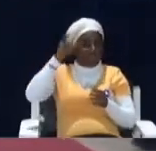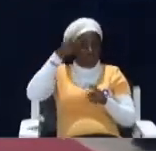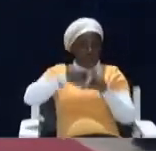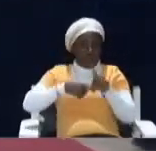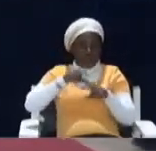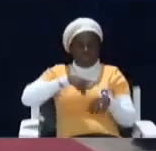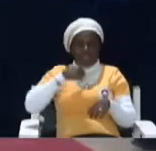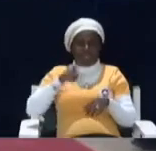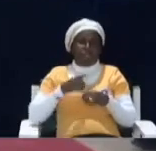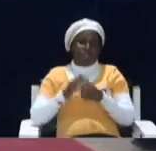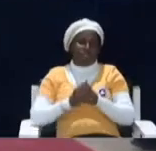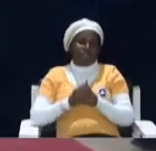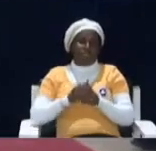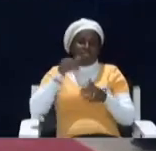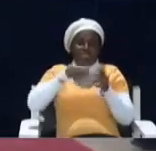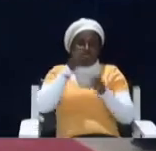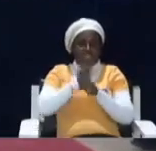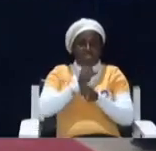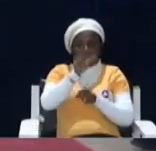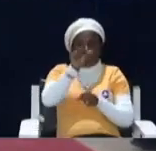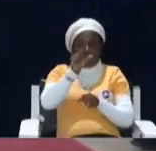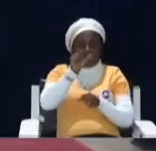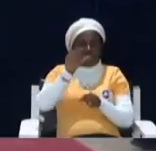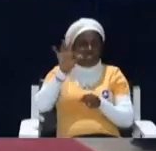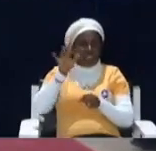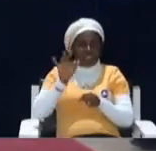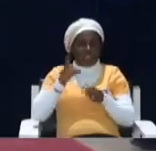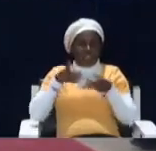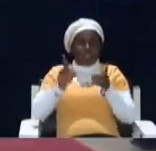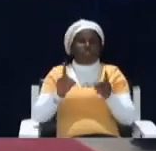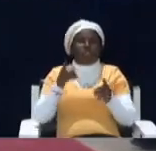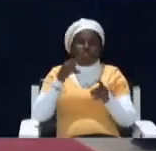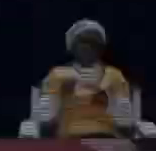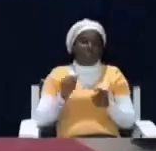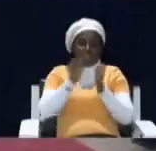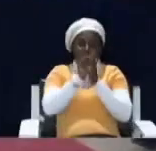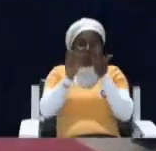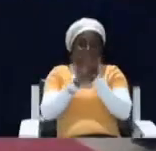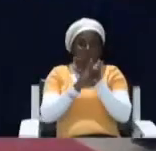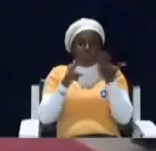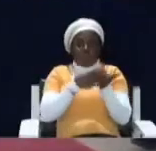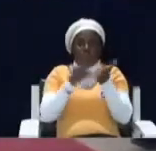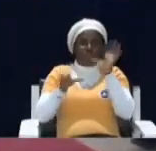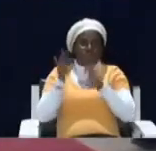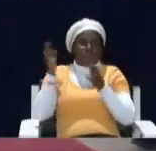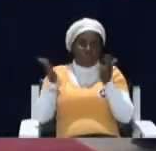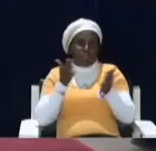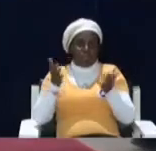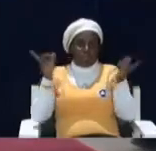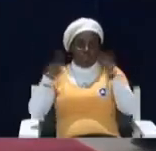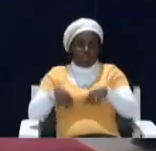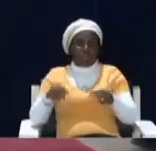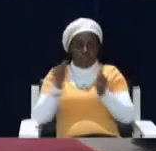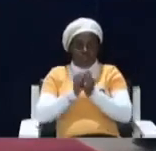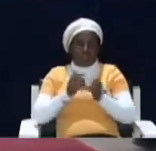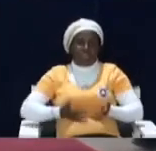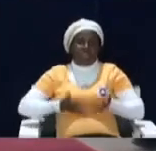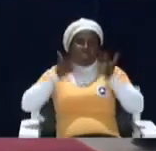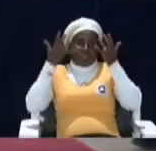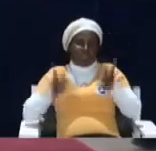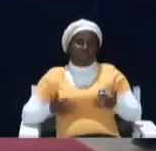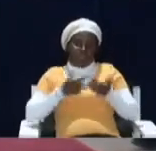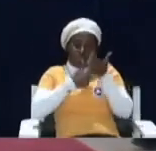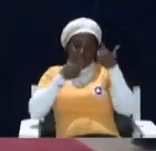14. In the year 2019, during the September Holy Ghost service, I came